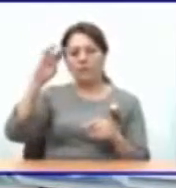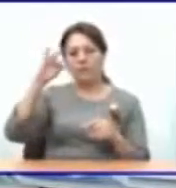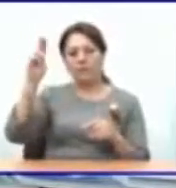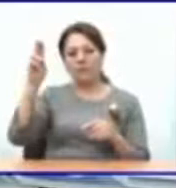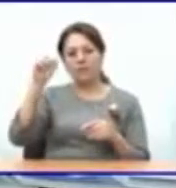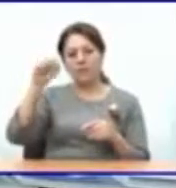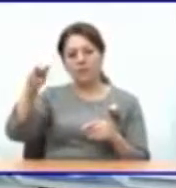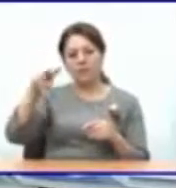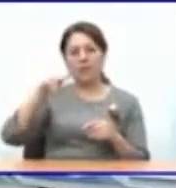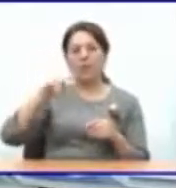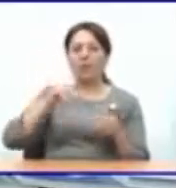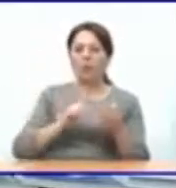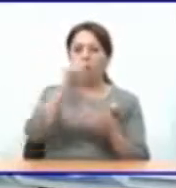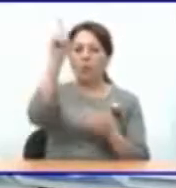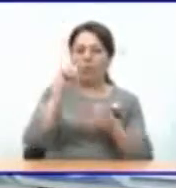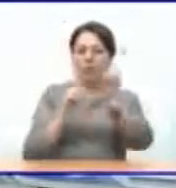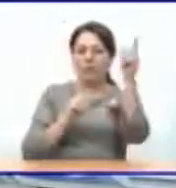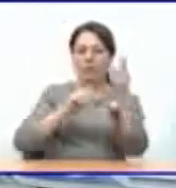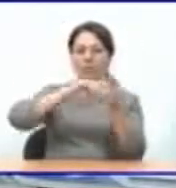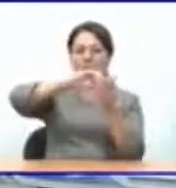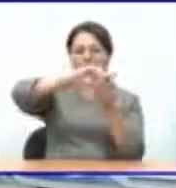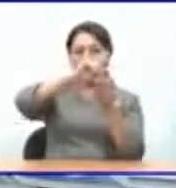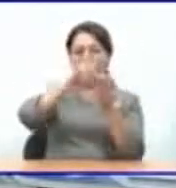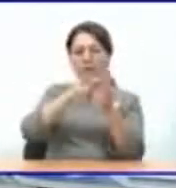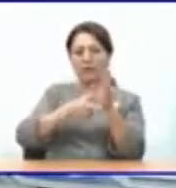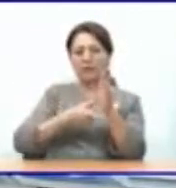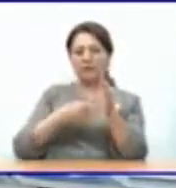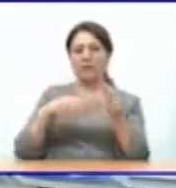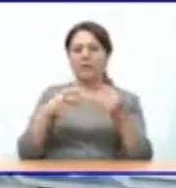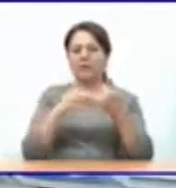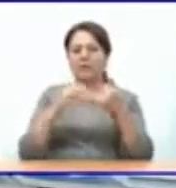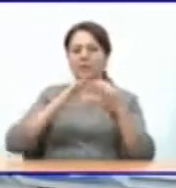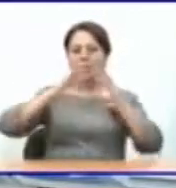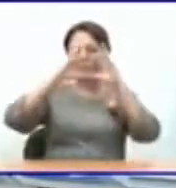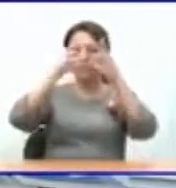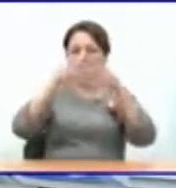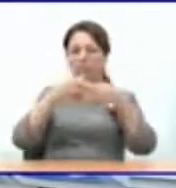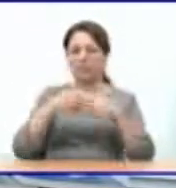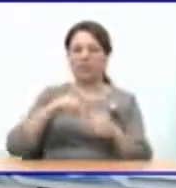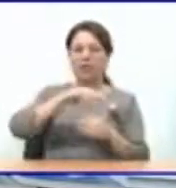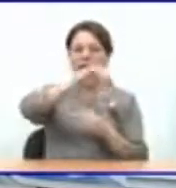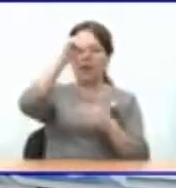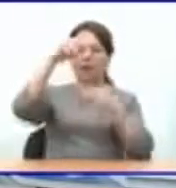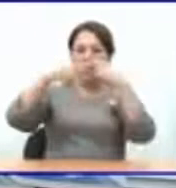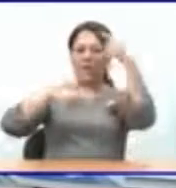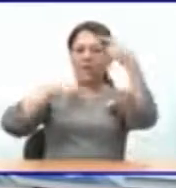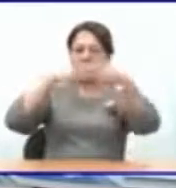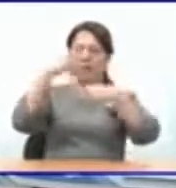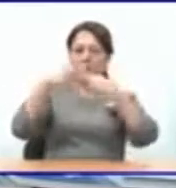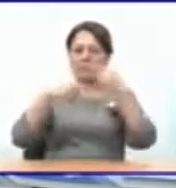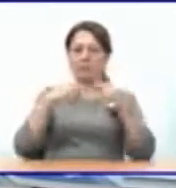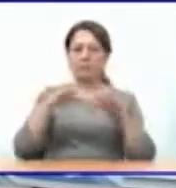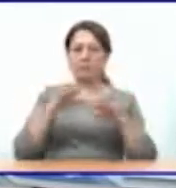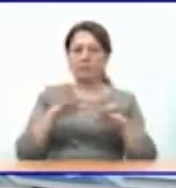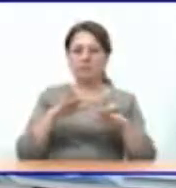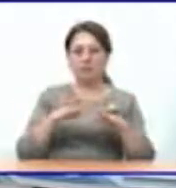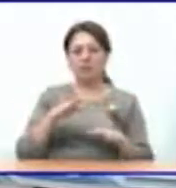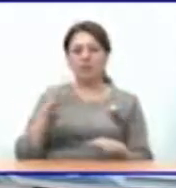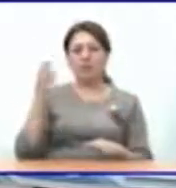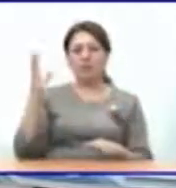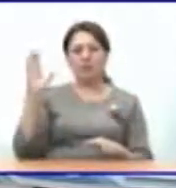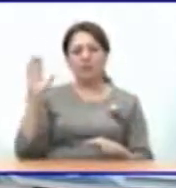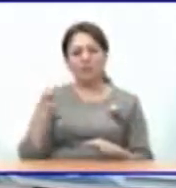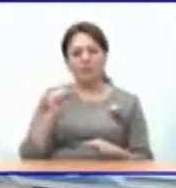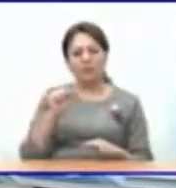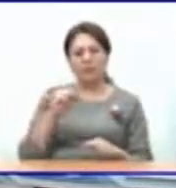aylana oladigan hamda yer sharining biror bir joyiga ma'lum yo'nalishda joylashtiriladigan va